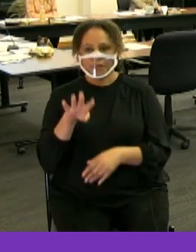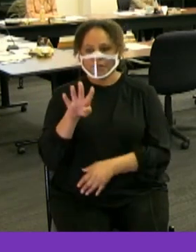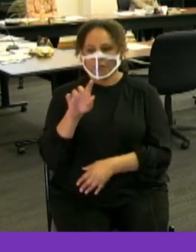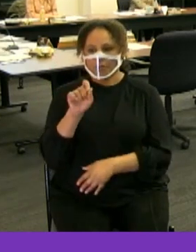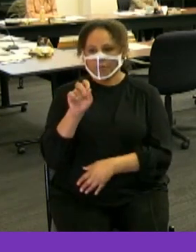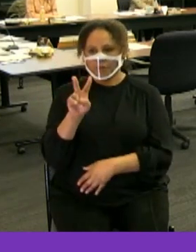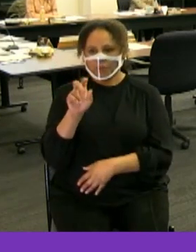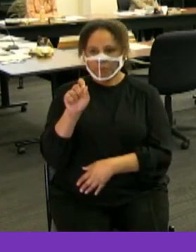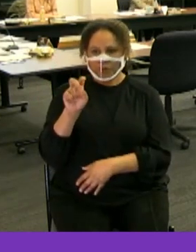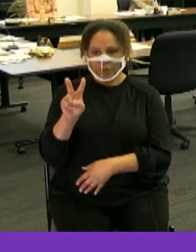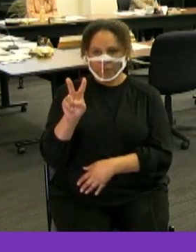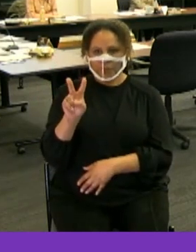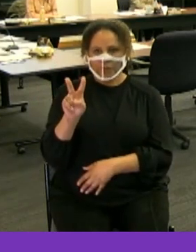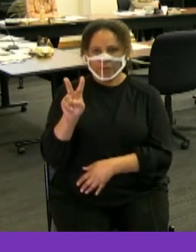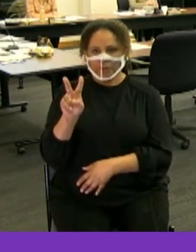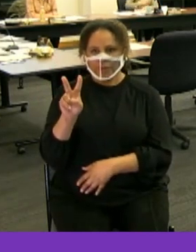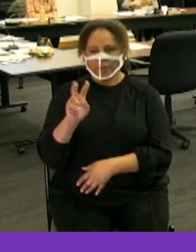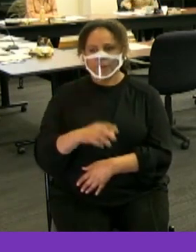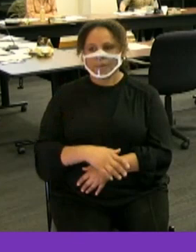4.2.2.